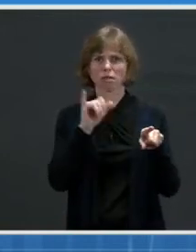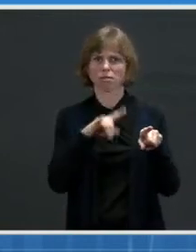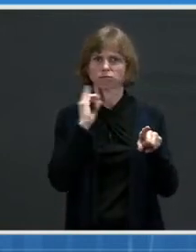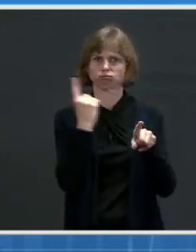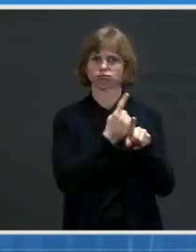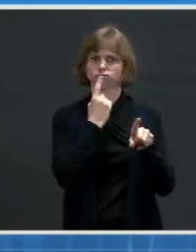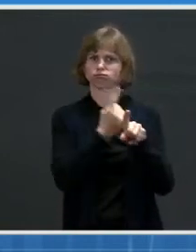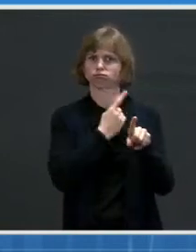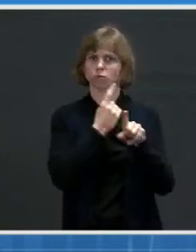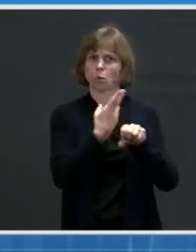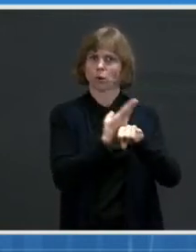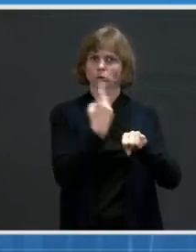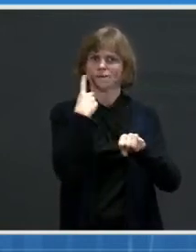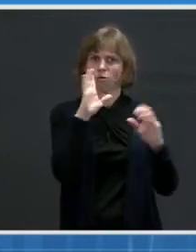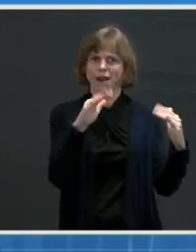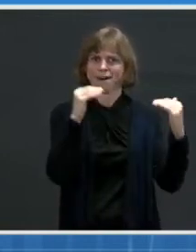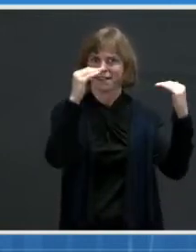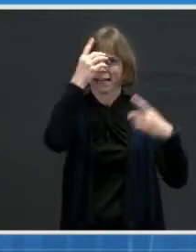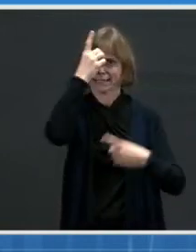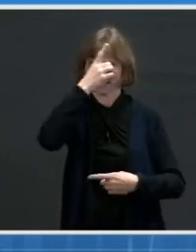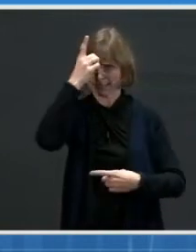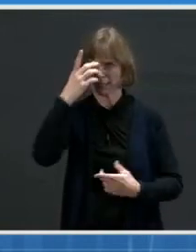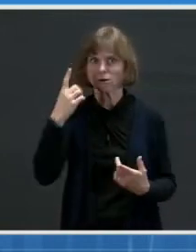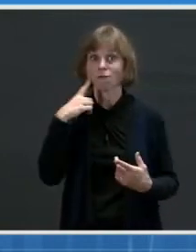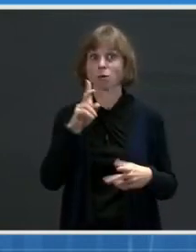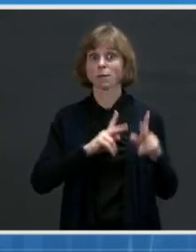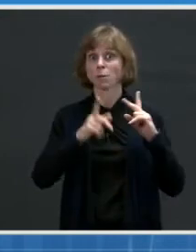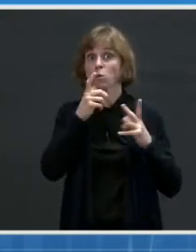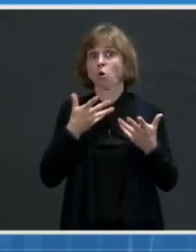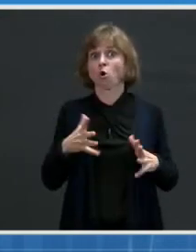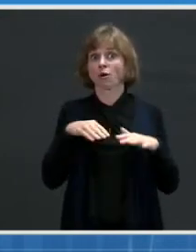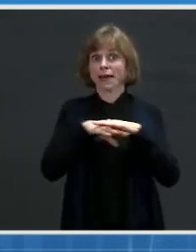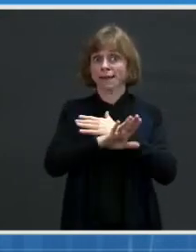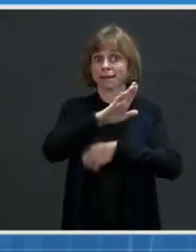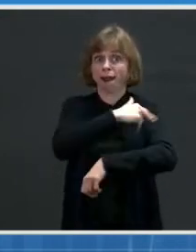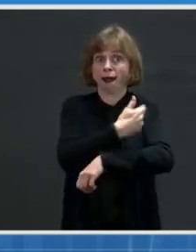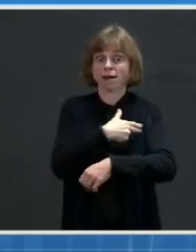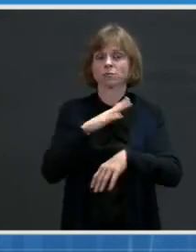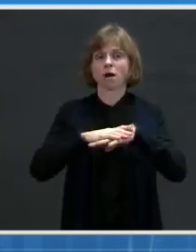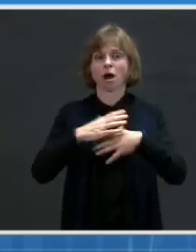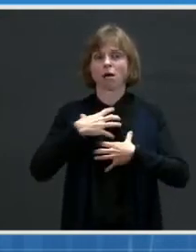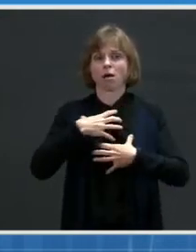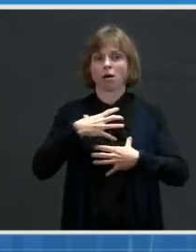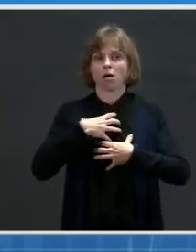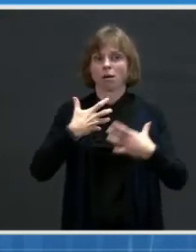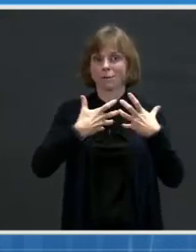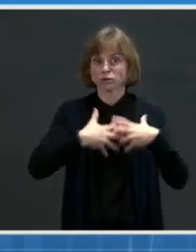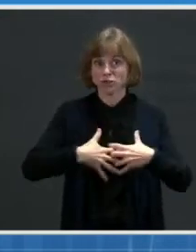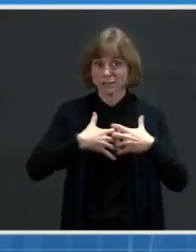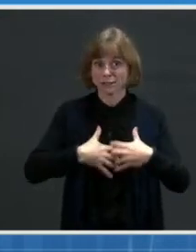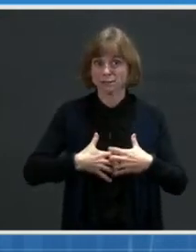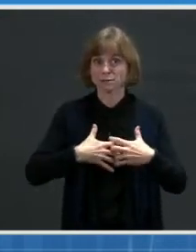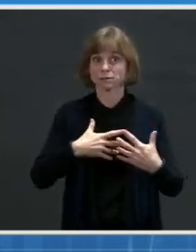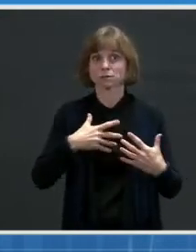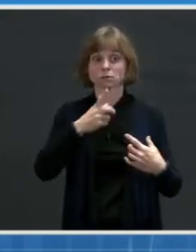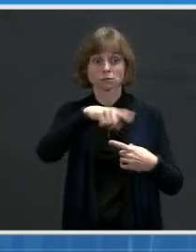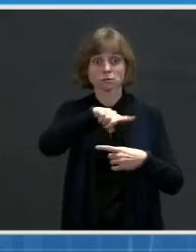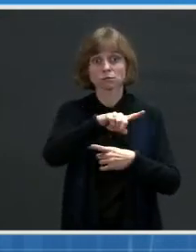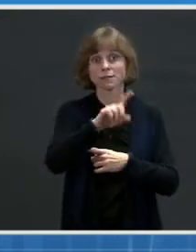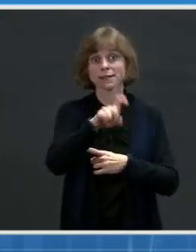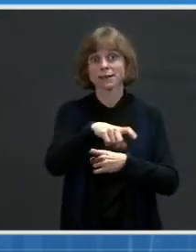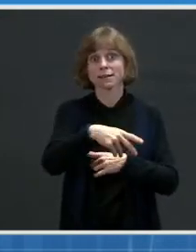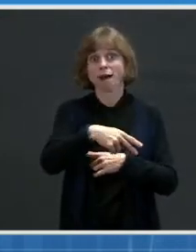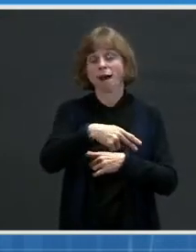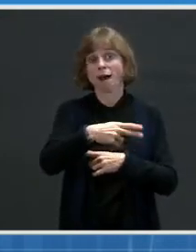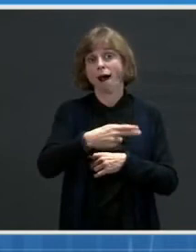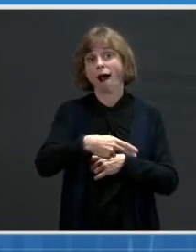for advanced disease, particularly people in the hospital on respirators and or requiring high